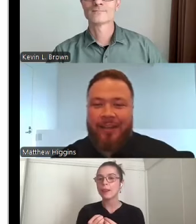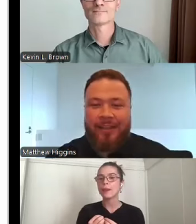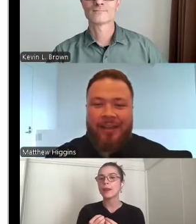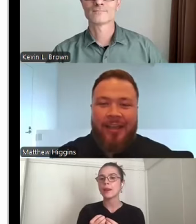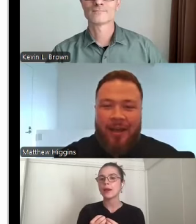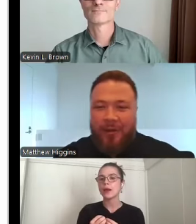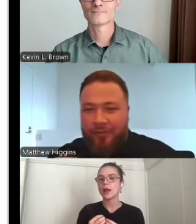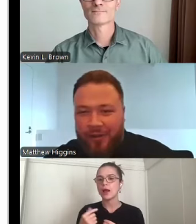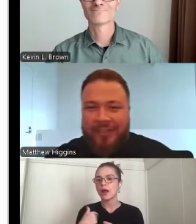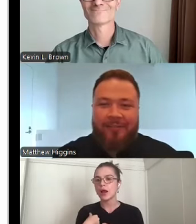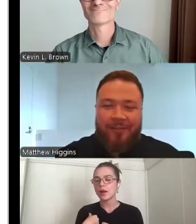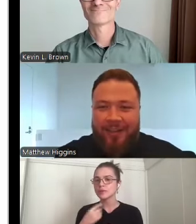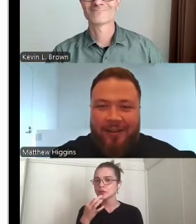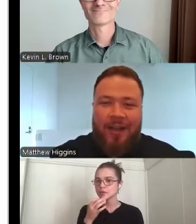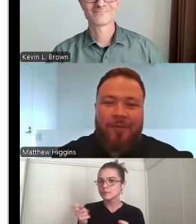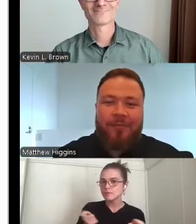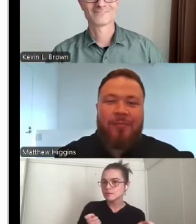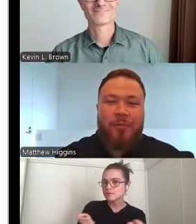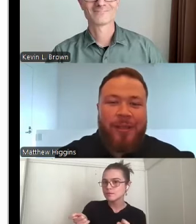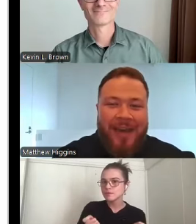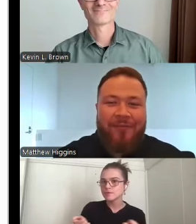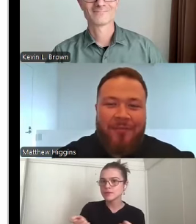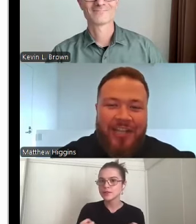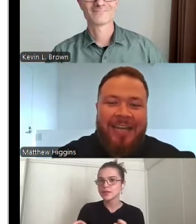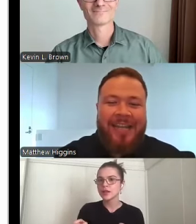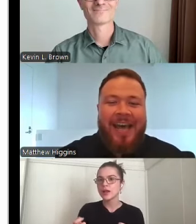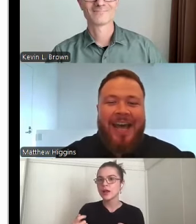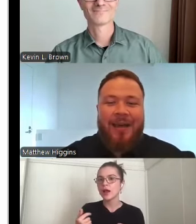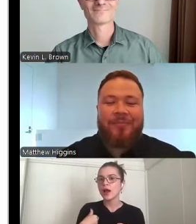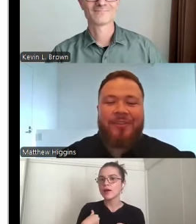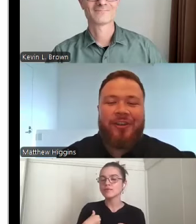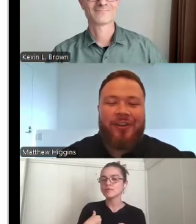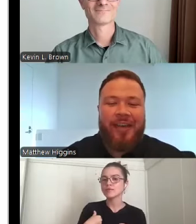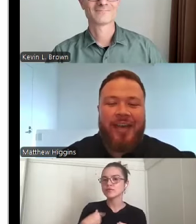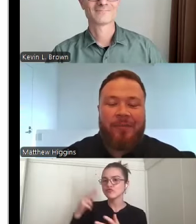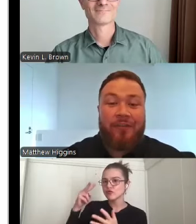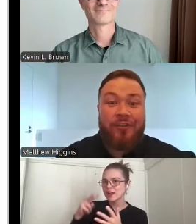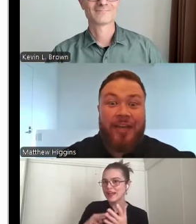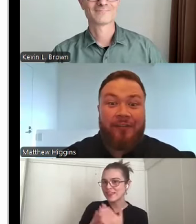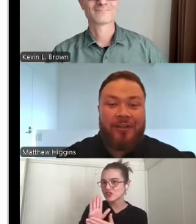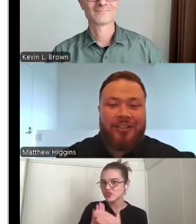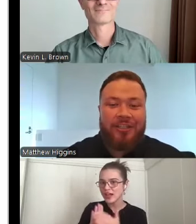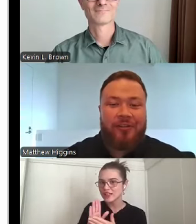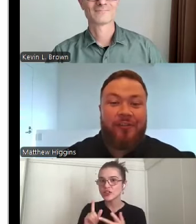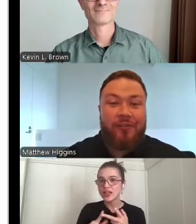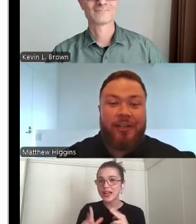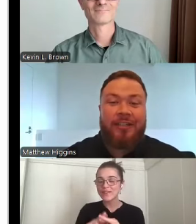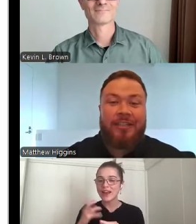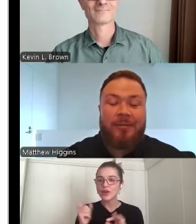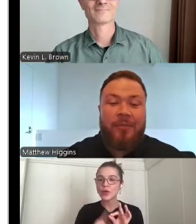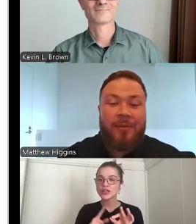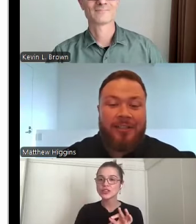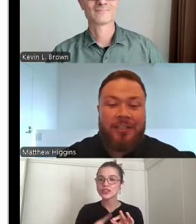I'm sort of like I'm on the road here on the I'm reporting back from the chat. If you do have a question, Jill, feel free